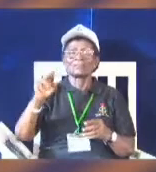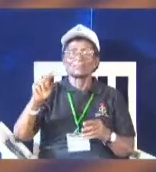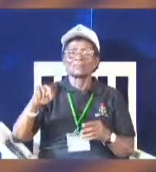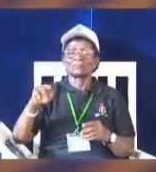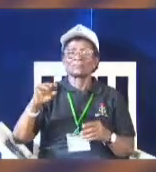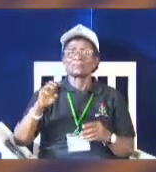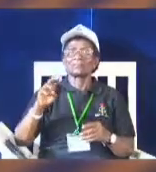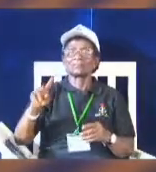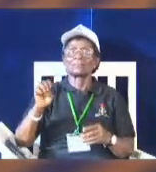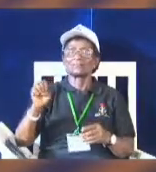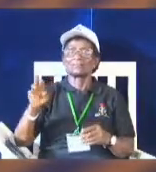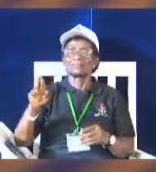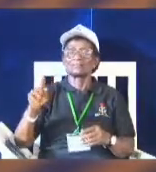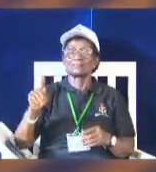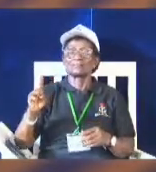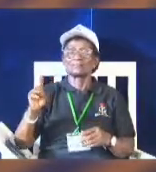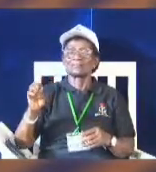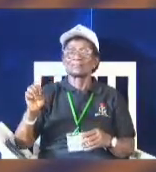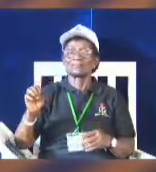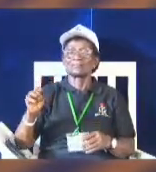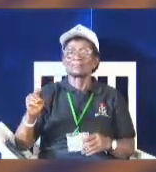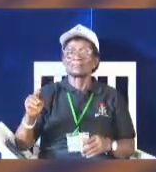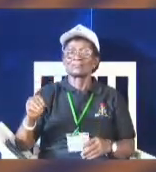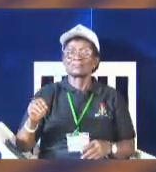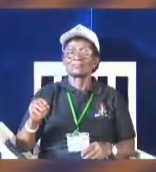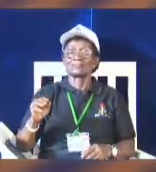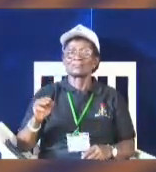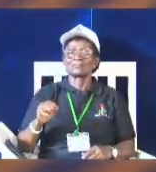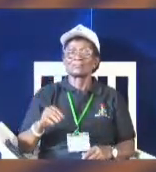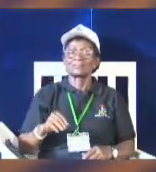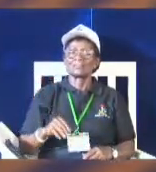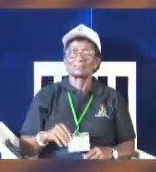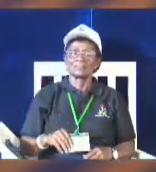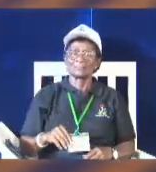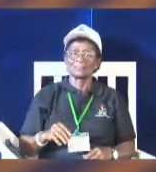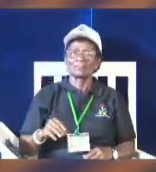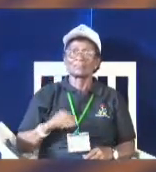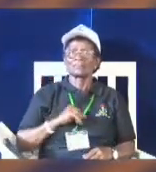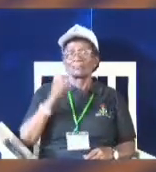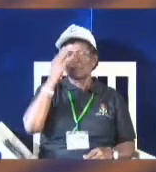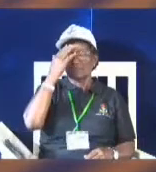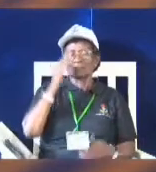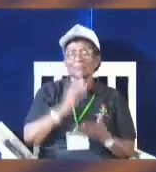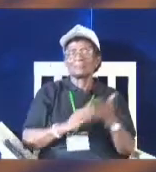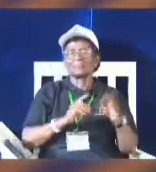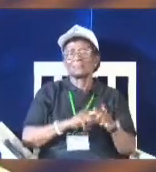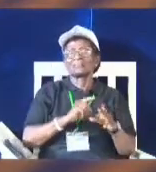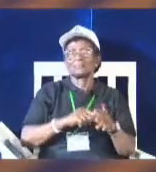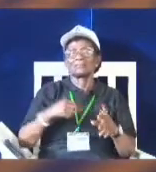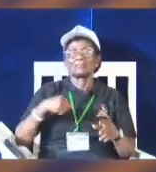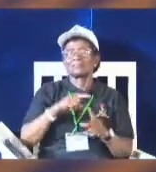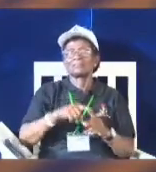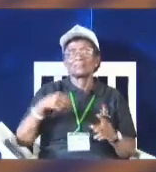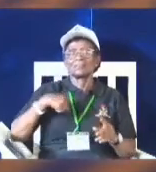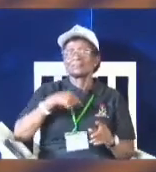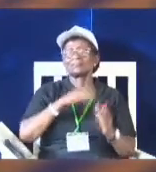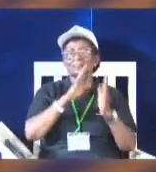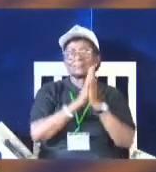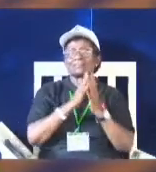I know some at times when we pray and make some decrees, some people feel,